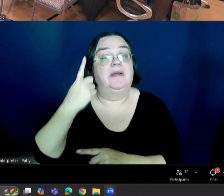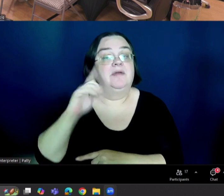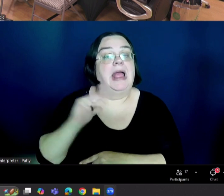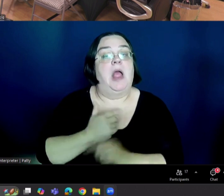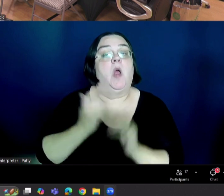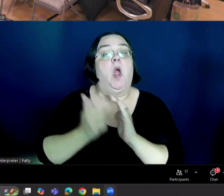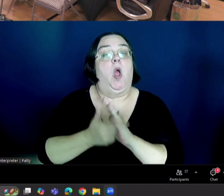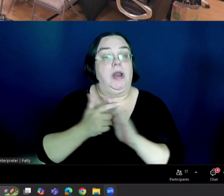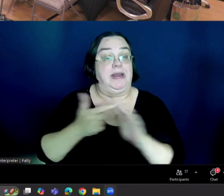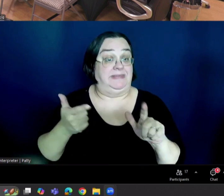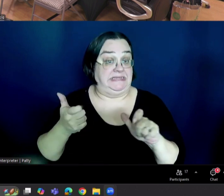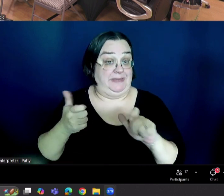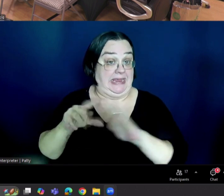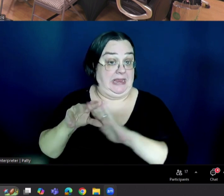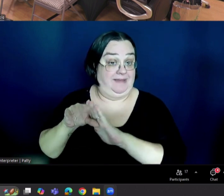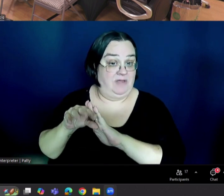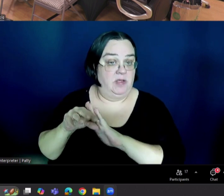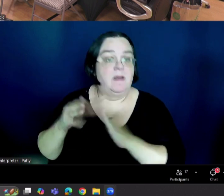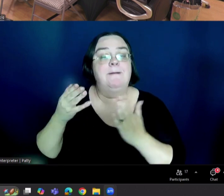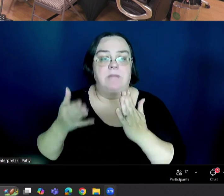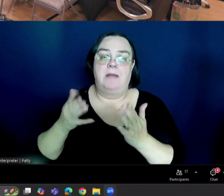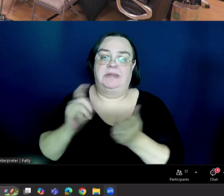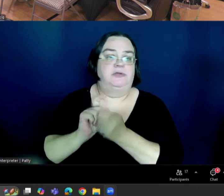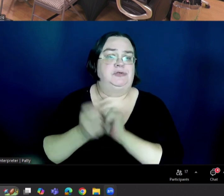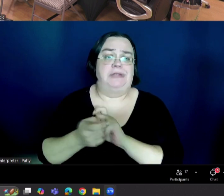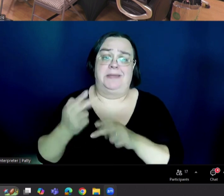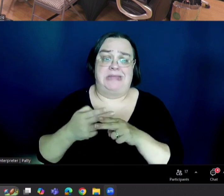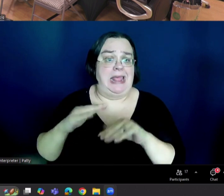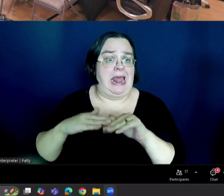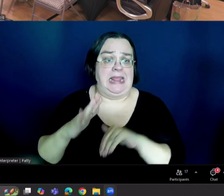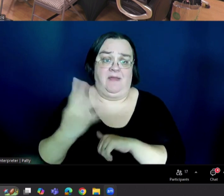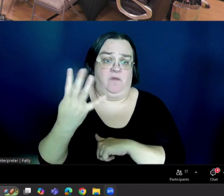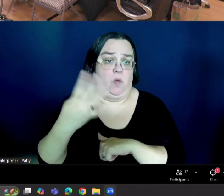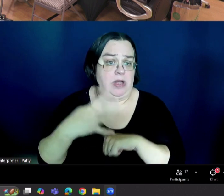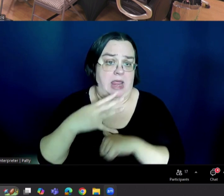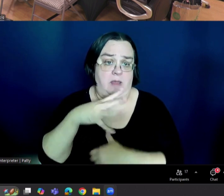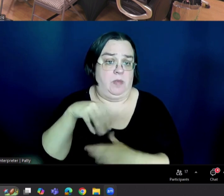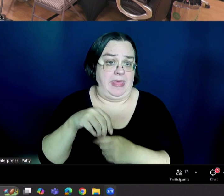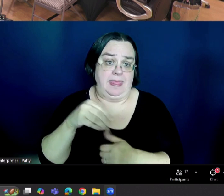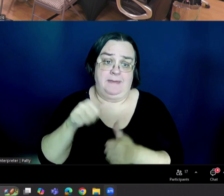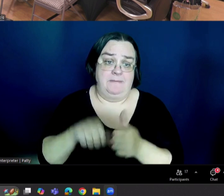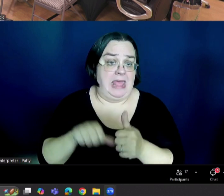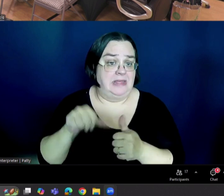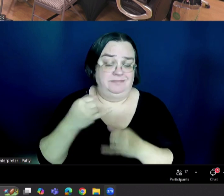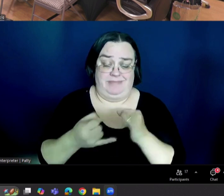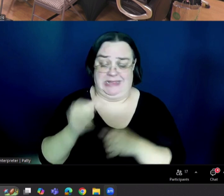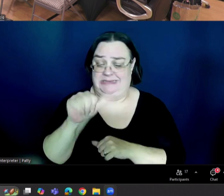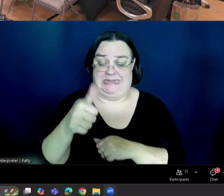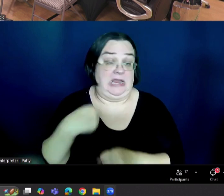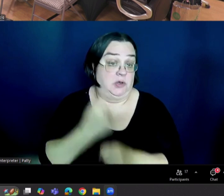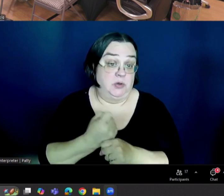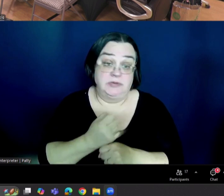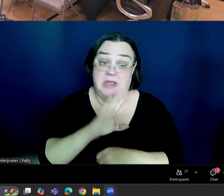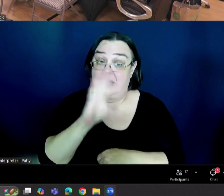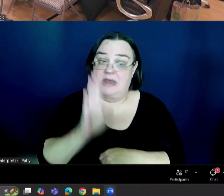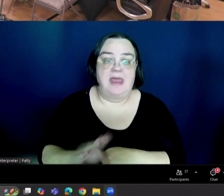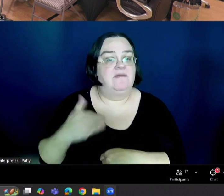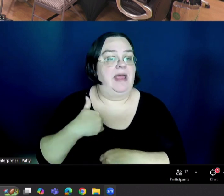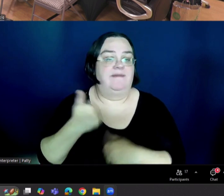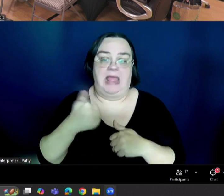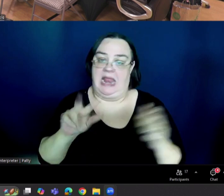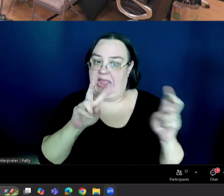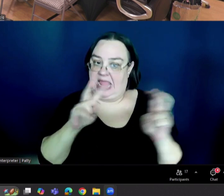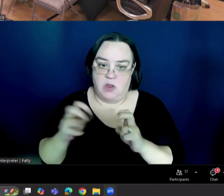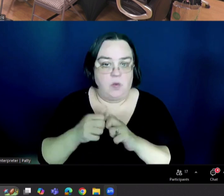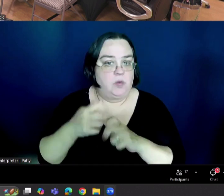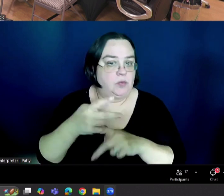speed enforcement has probably changed names at least 4 times in the past decade. There's never been any problem with the retention. There's never